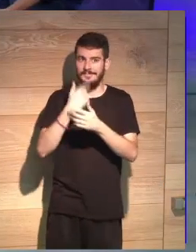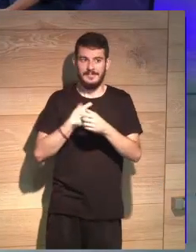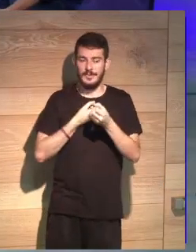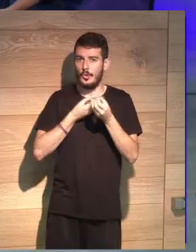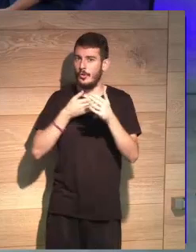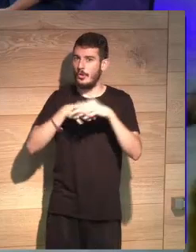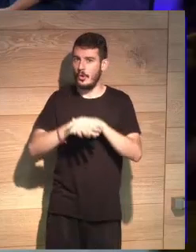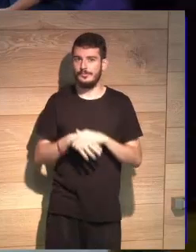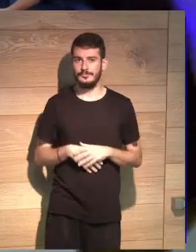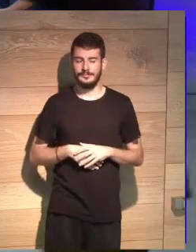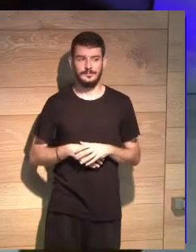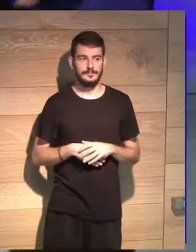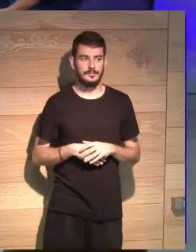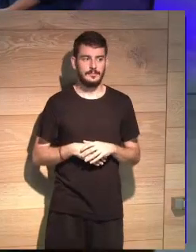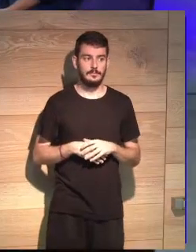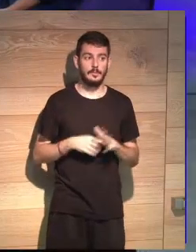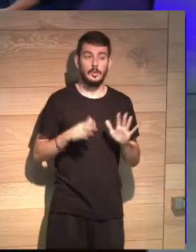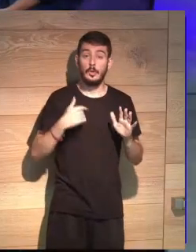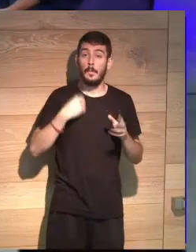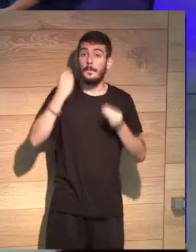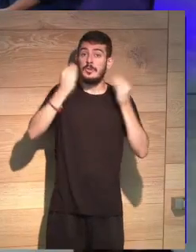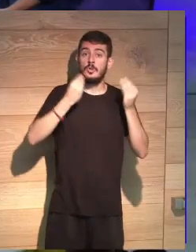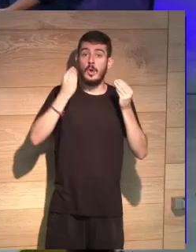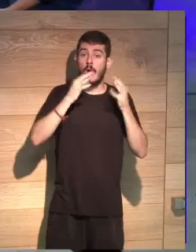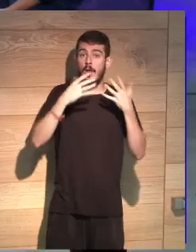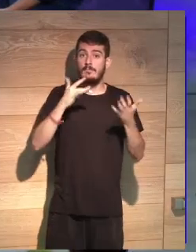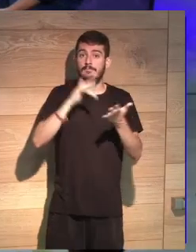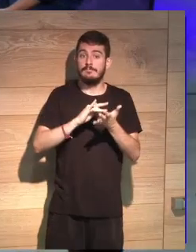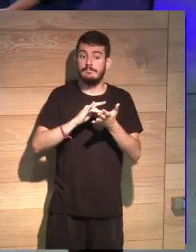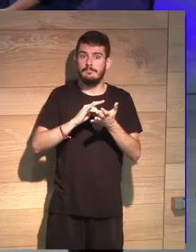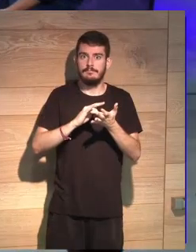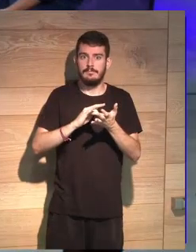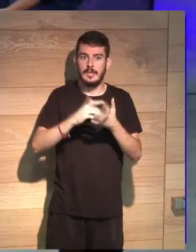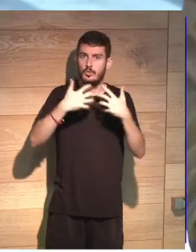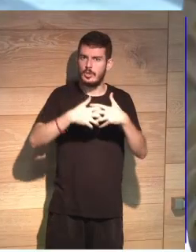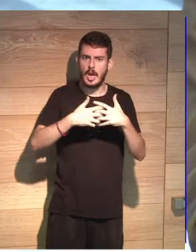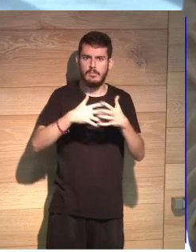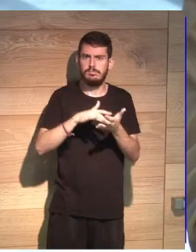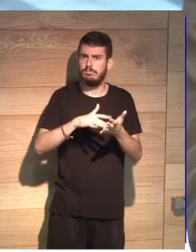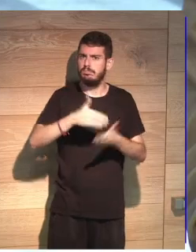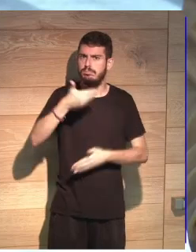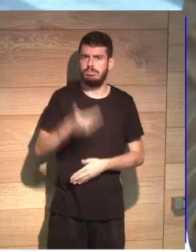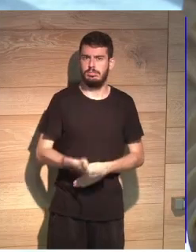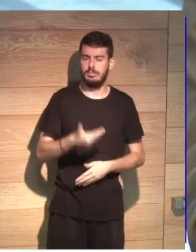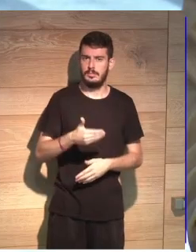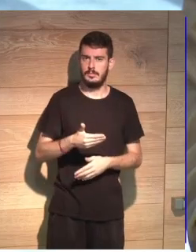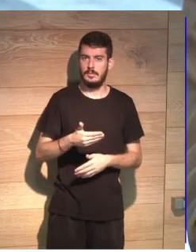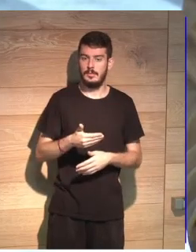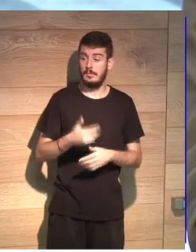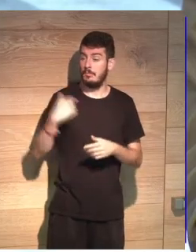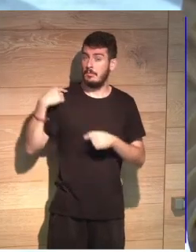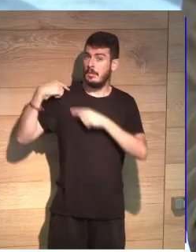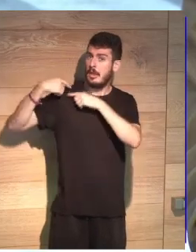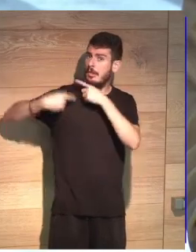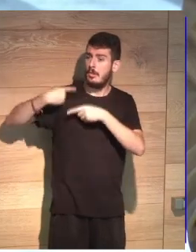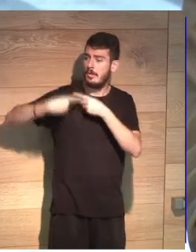actually experience movement. Well, thank you very much for your introduction. I think that we are at a key